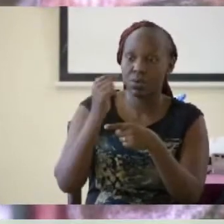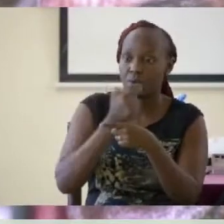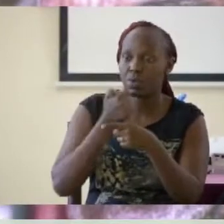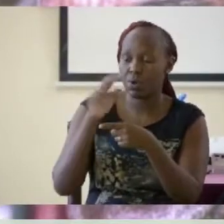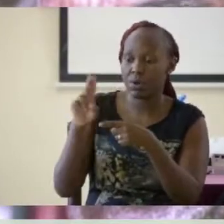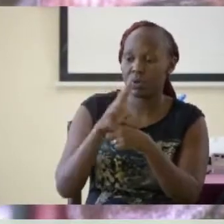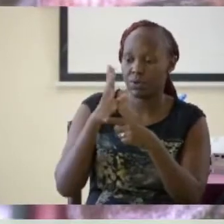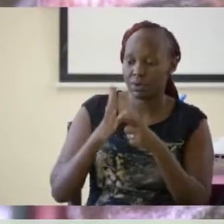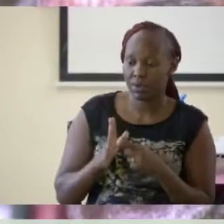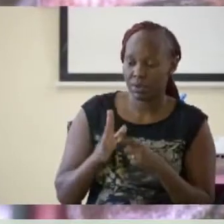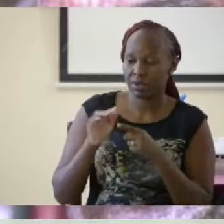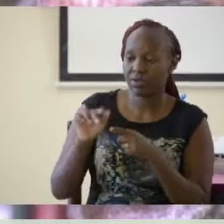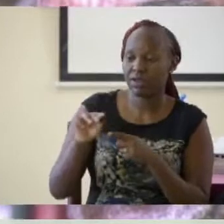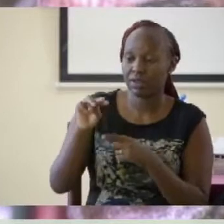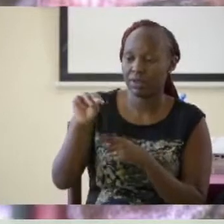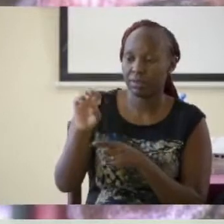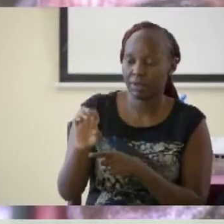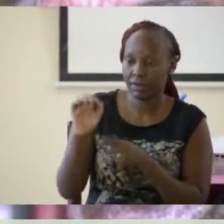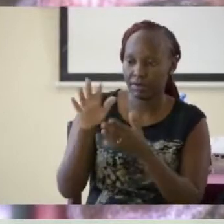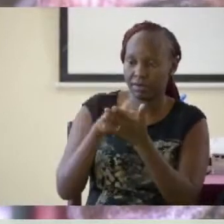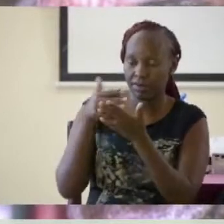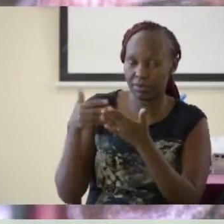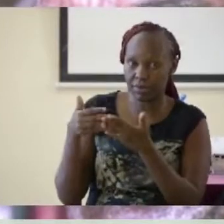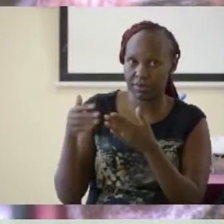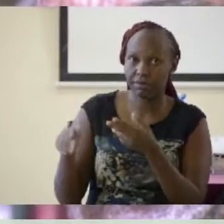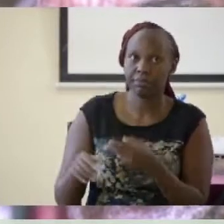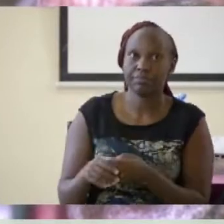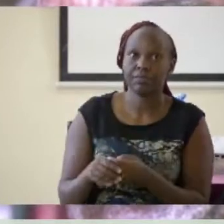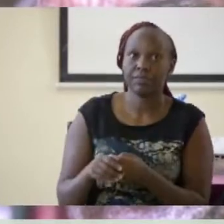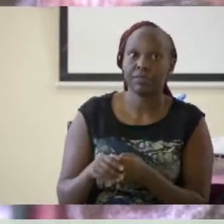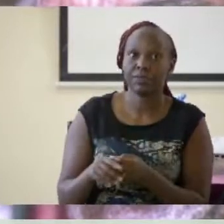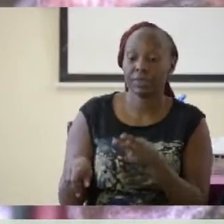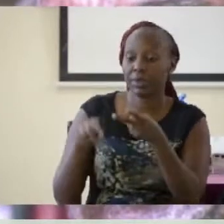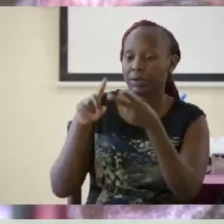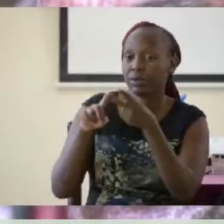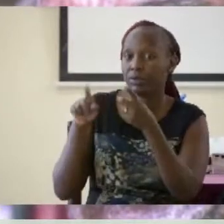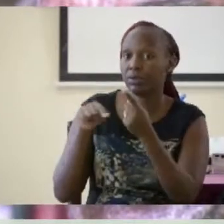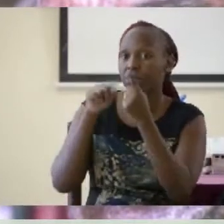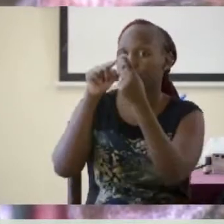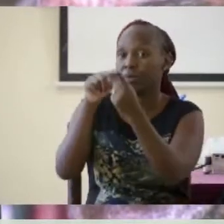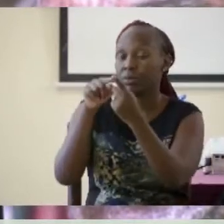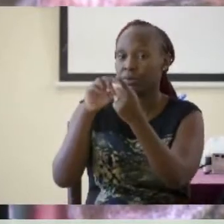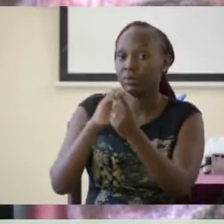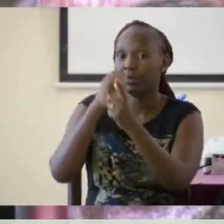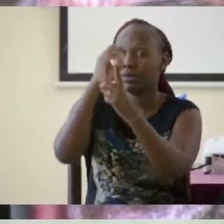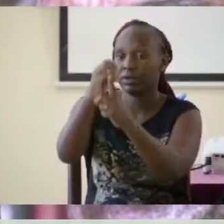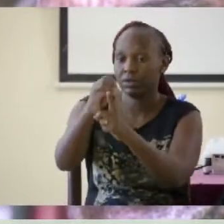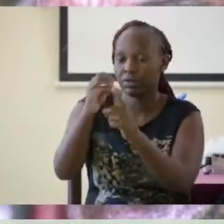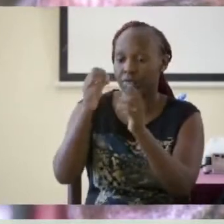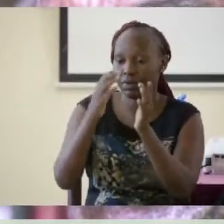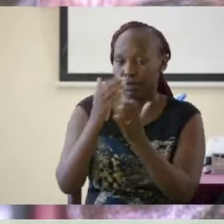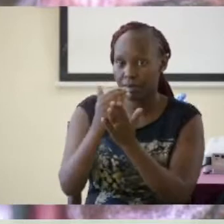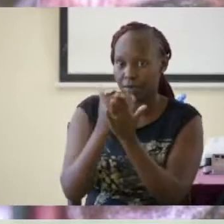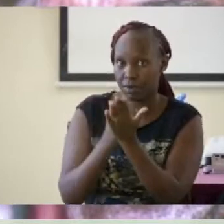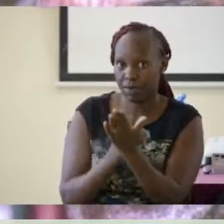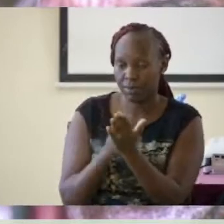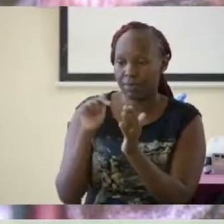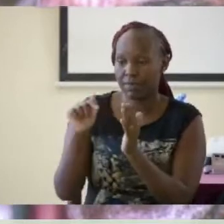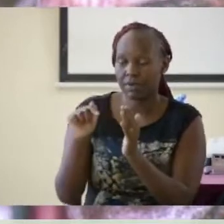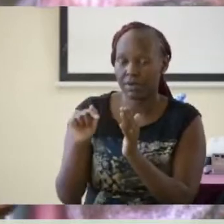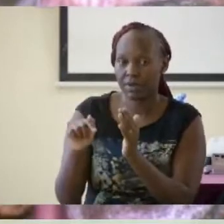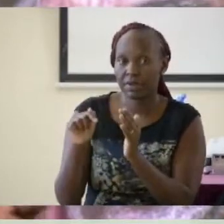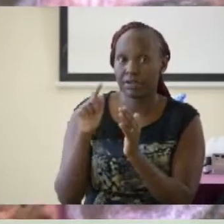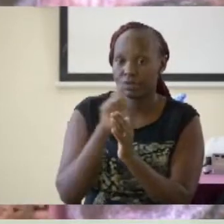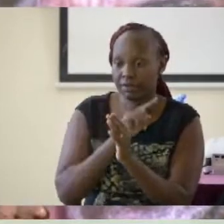users of the monitoring and evaluation framework? What are the goals and the objectives of the program? Of course, these are